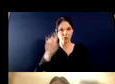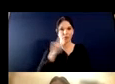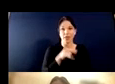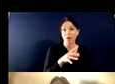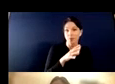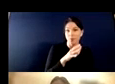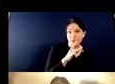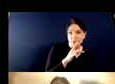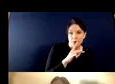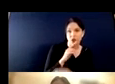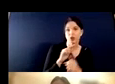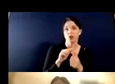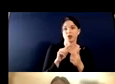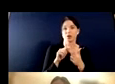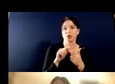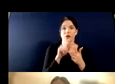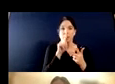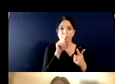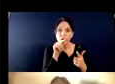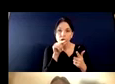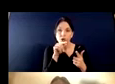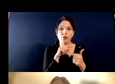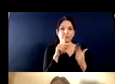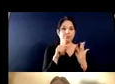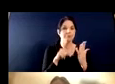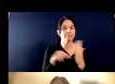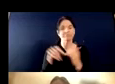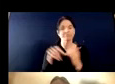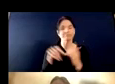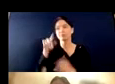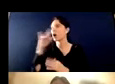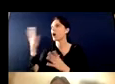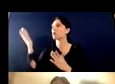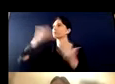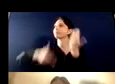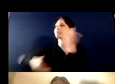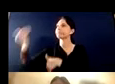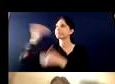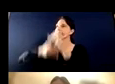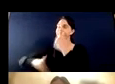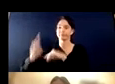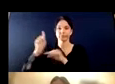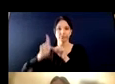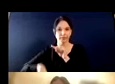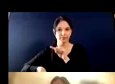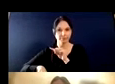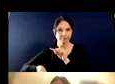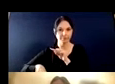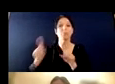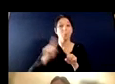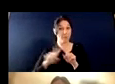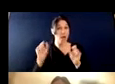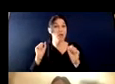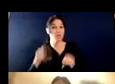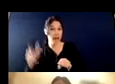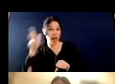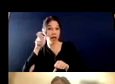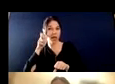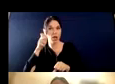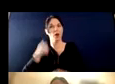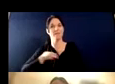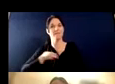bird chirping, this child is not able to hear those sounds, but they are able to hear these other sounds, vacuum,